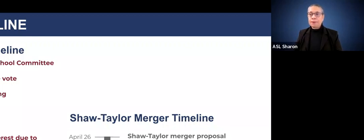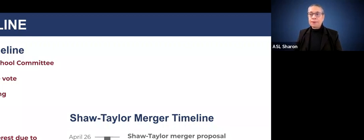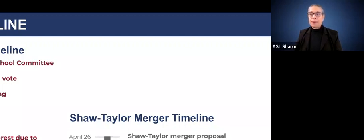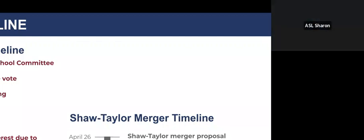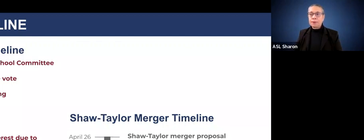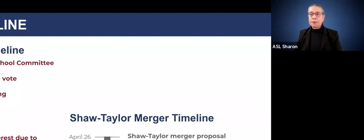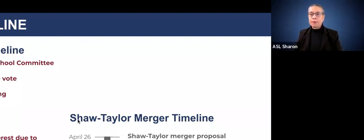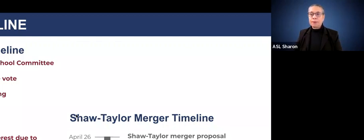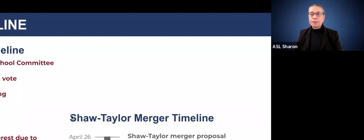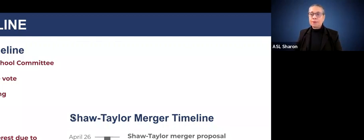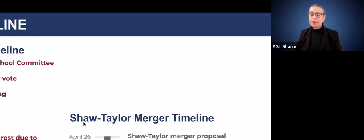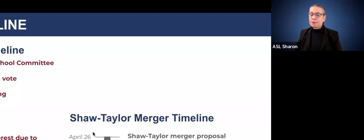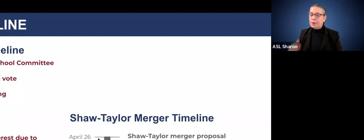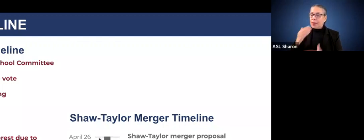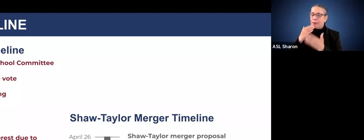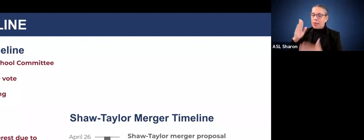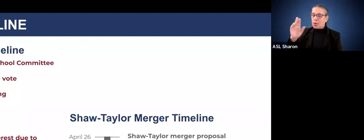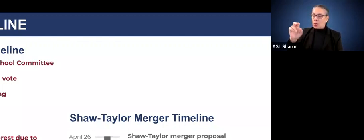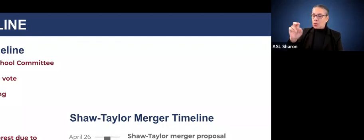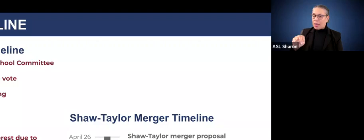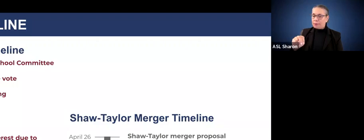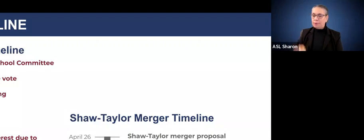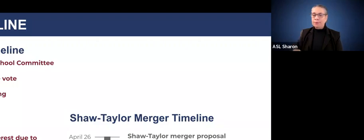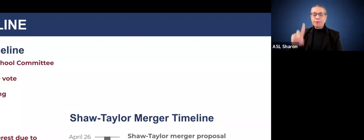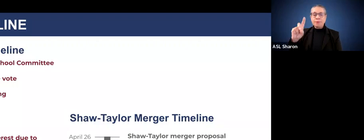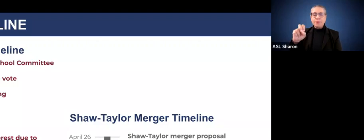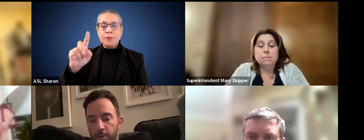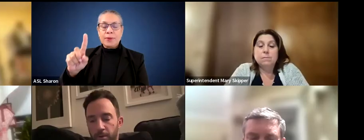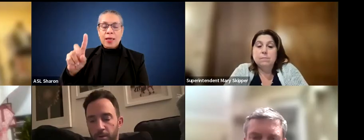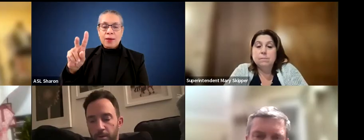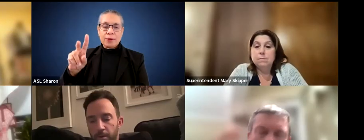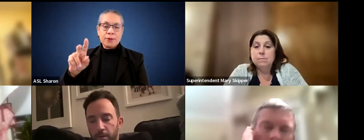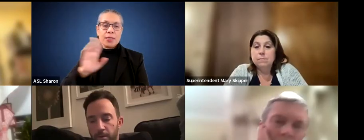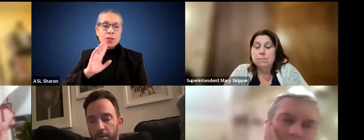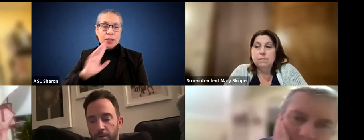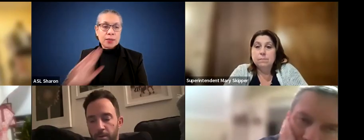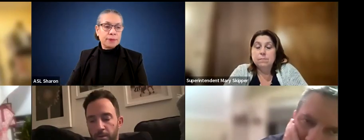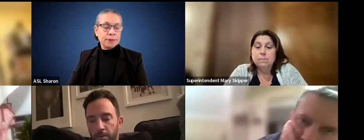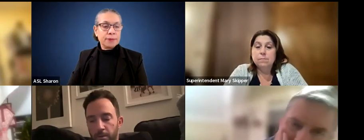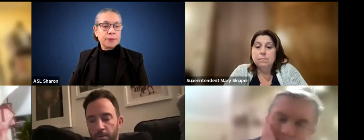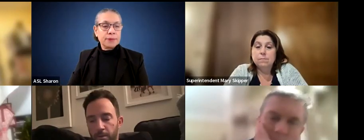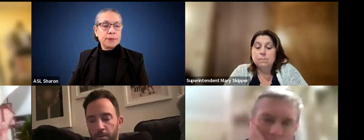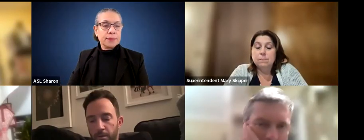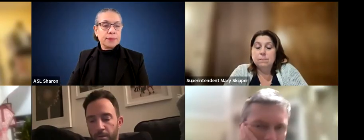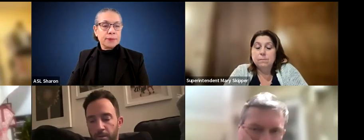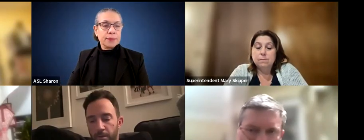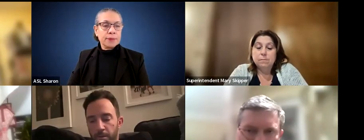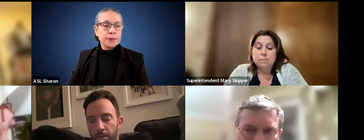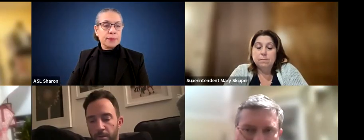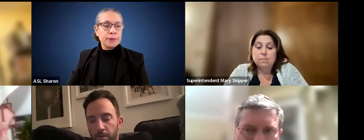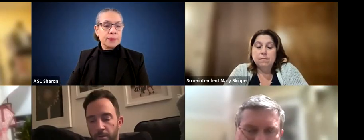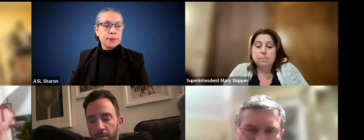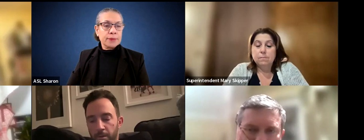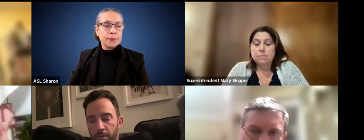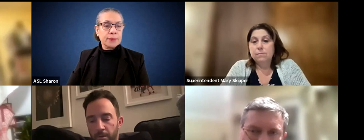Thanks, Brian. I also just want to take a moment to address some of the feedback we heard during public